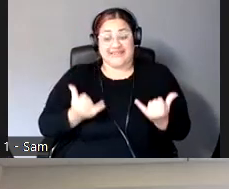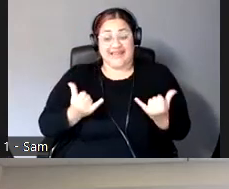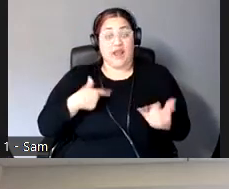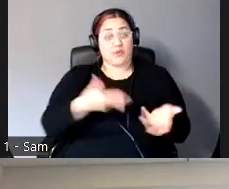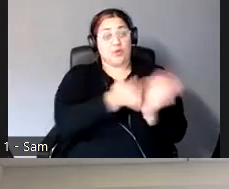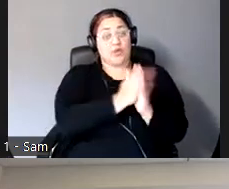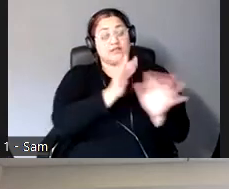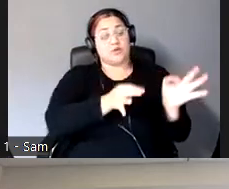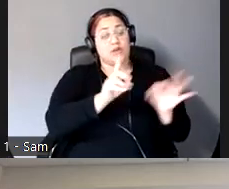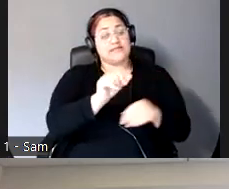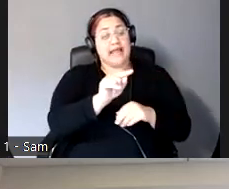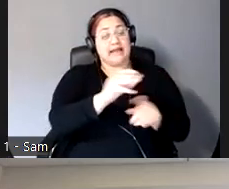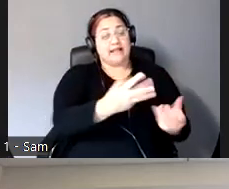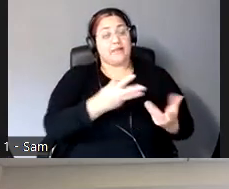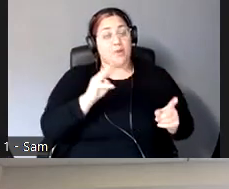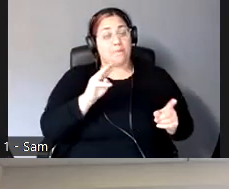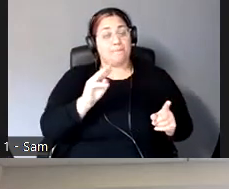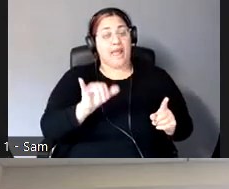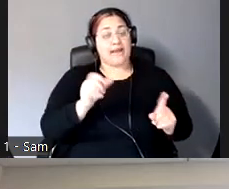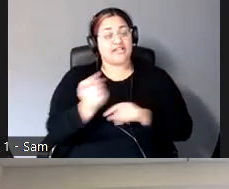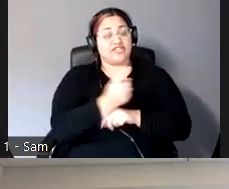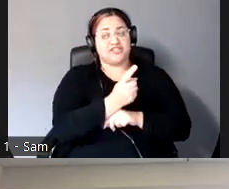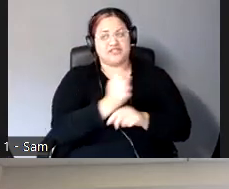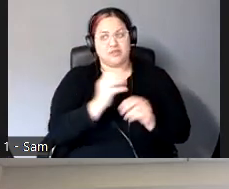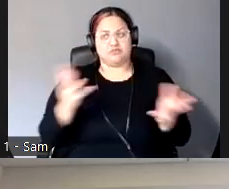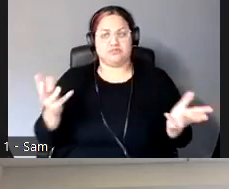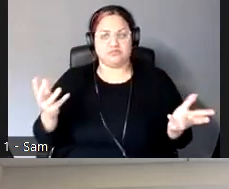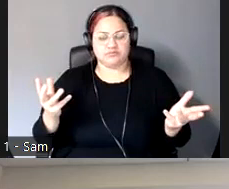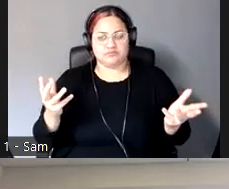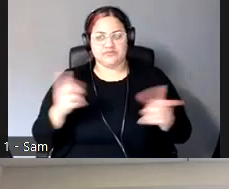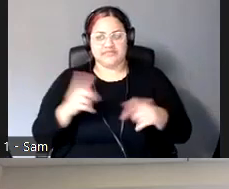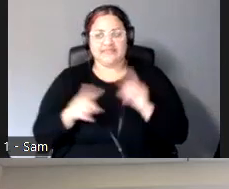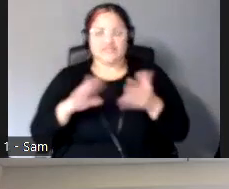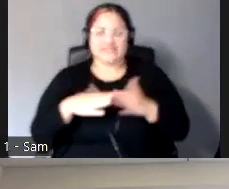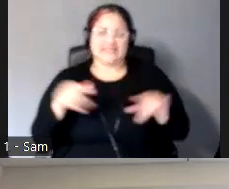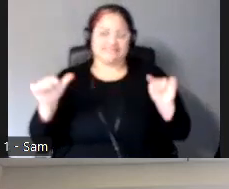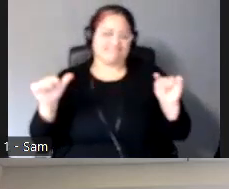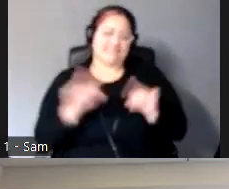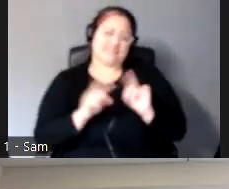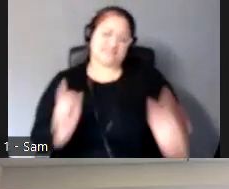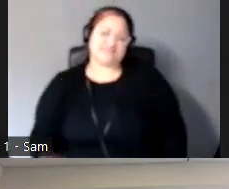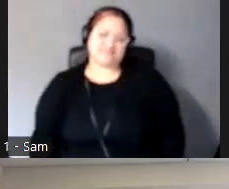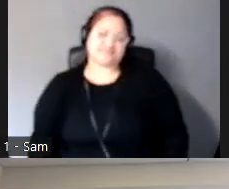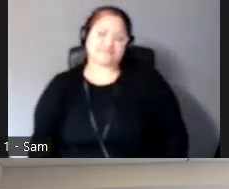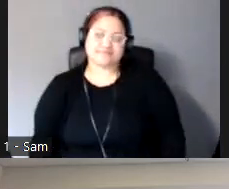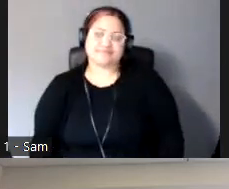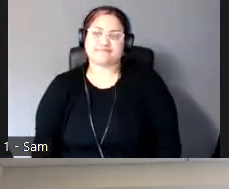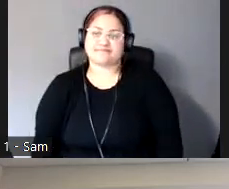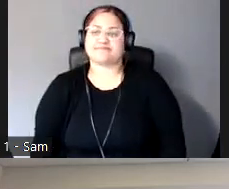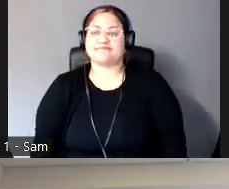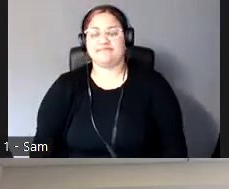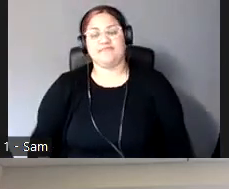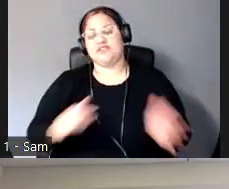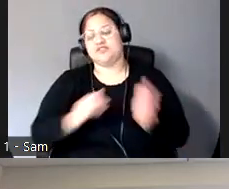away, there's a very long delay just to get your first date. And it partly depends on what court you're